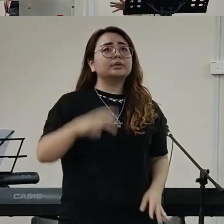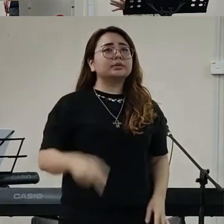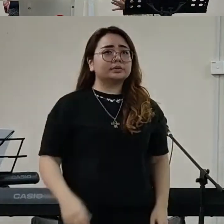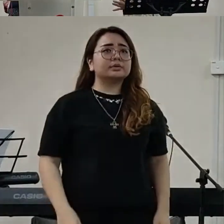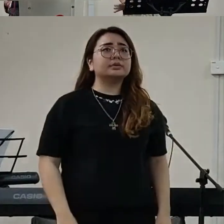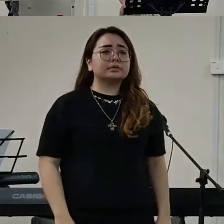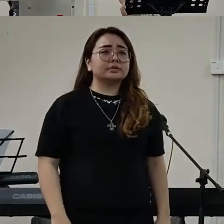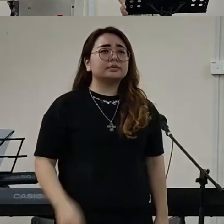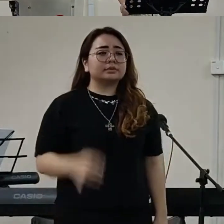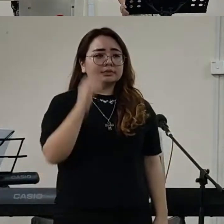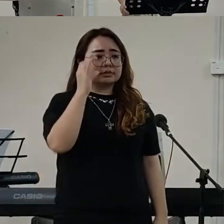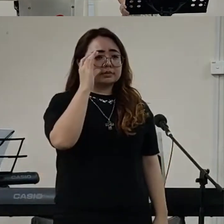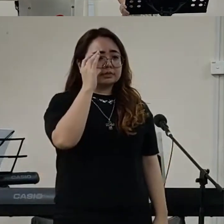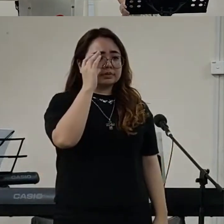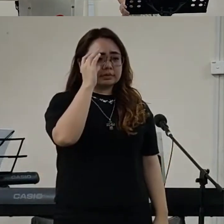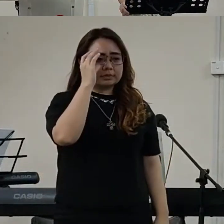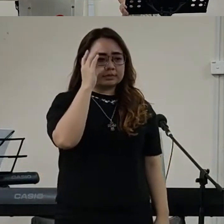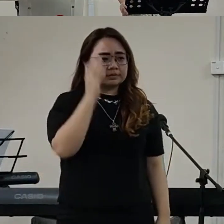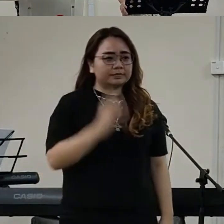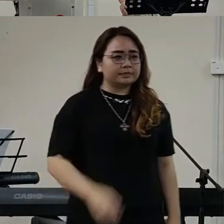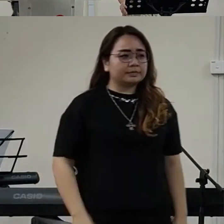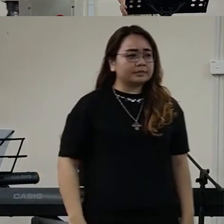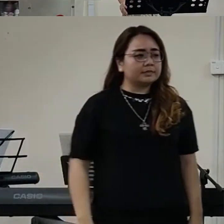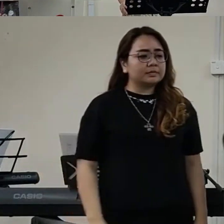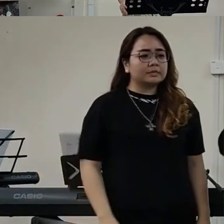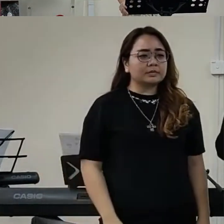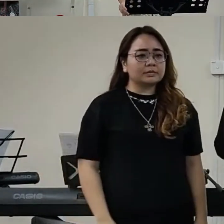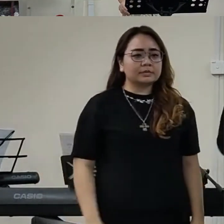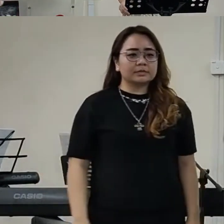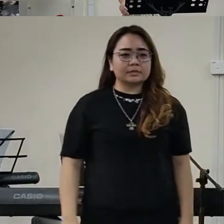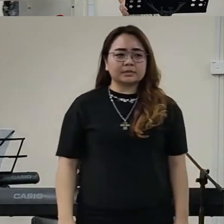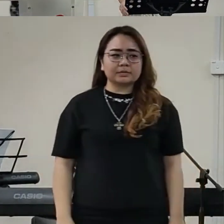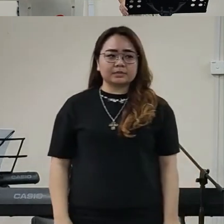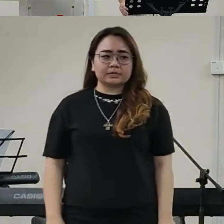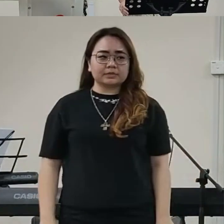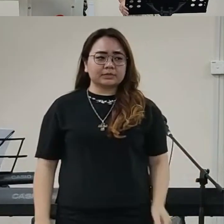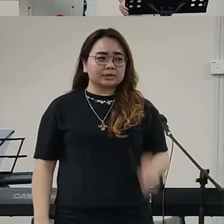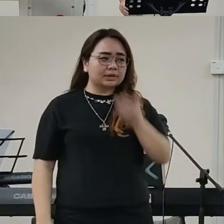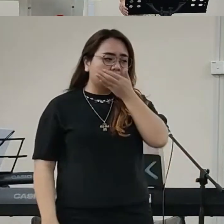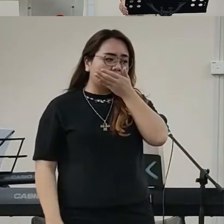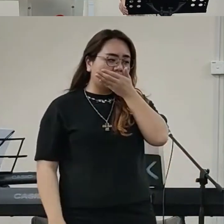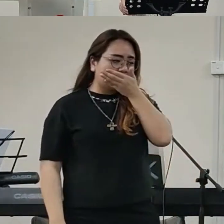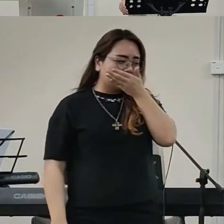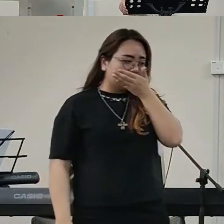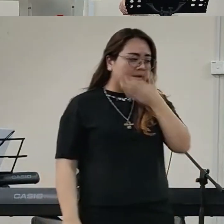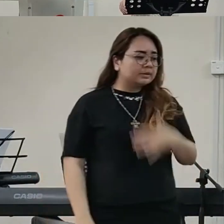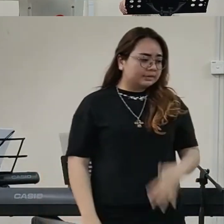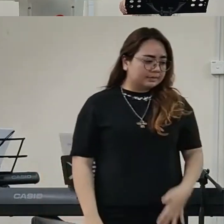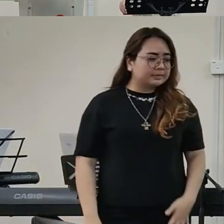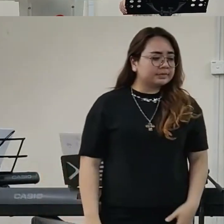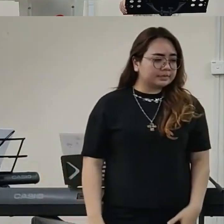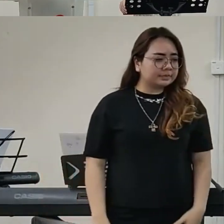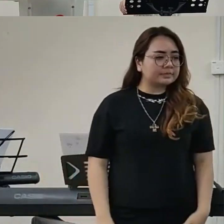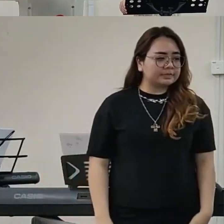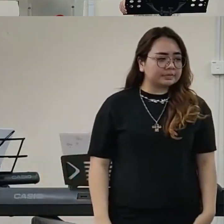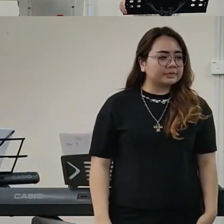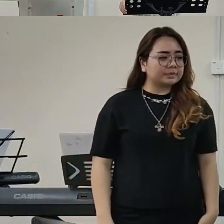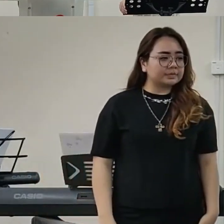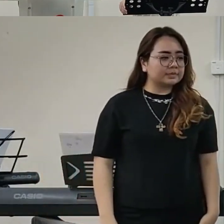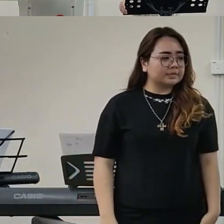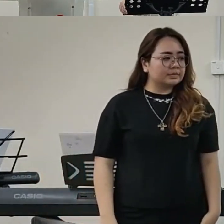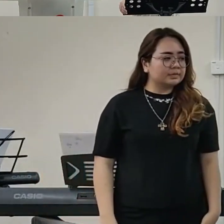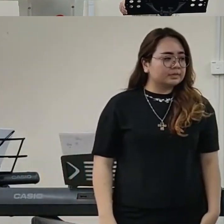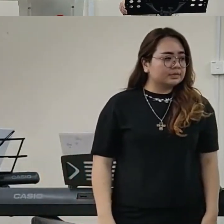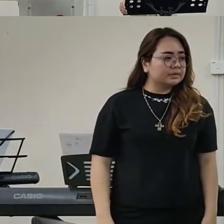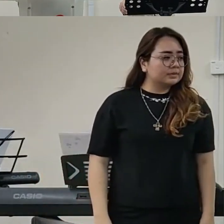judgment. The day will come and God's going to judge. Who are the goats and who are the sheep? All of you are familiar with that, right? We hear this